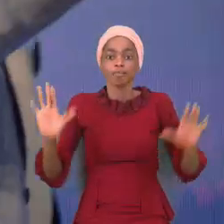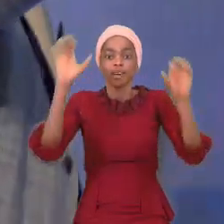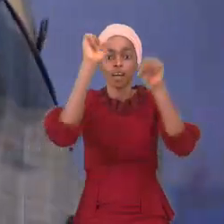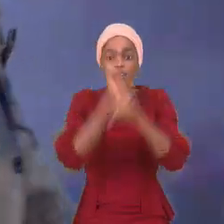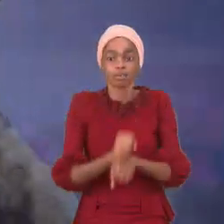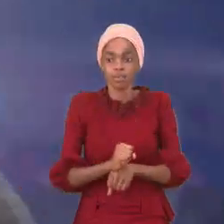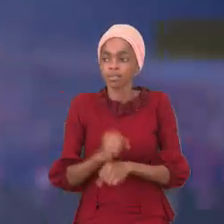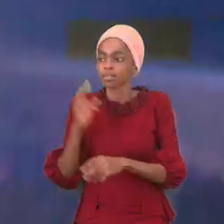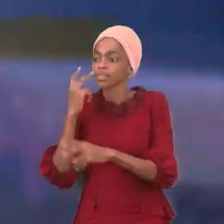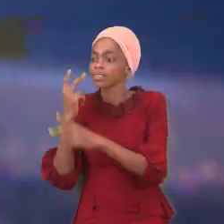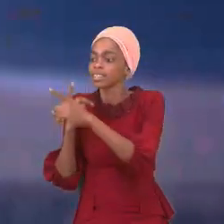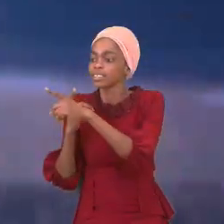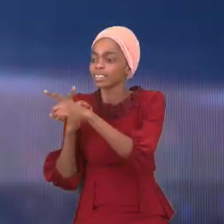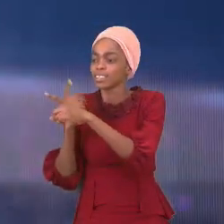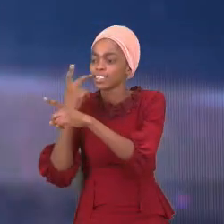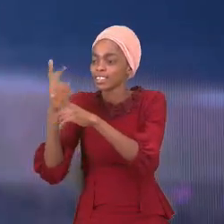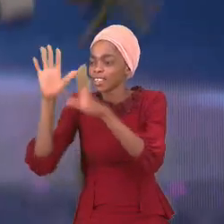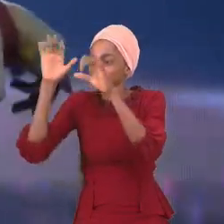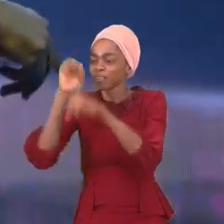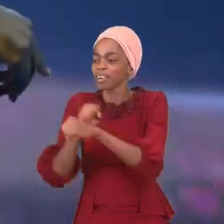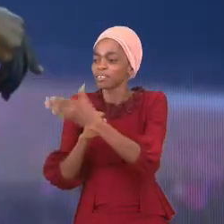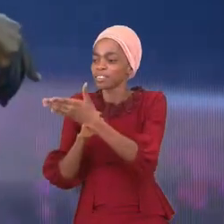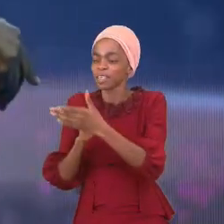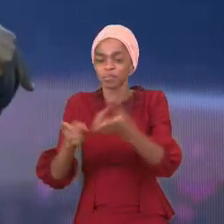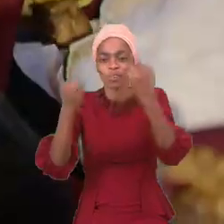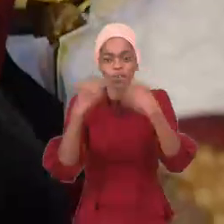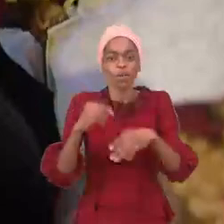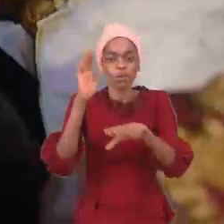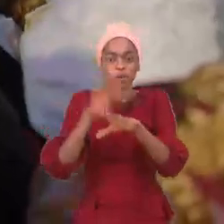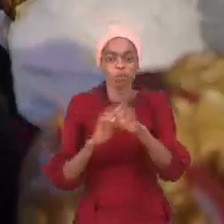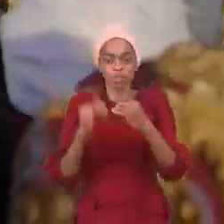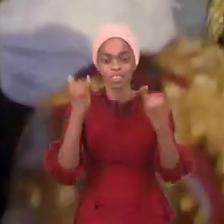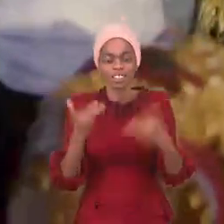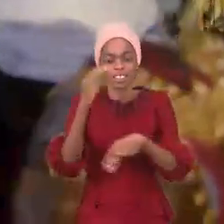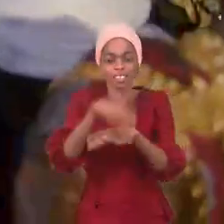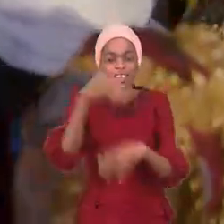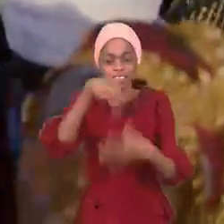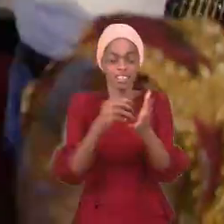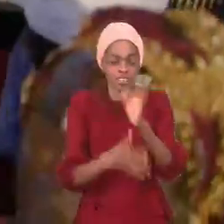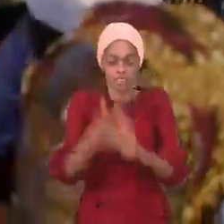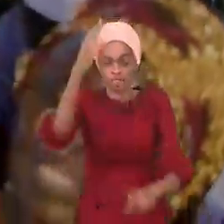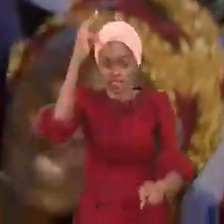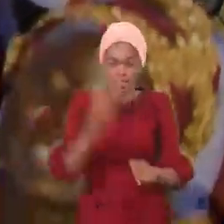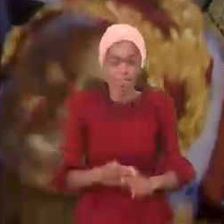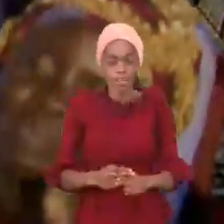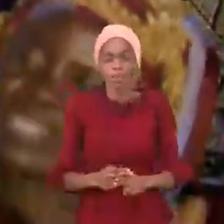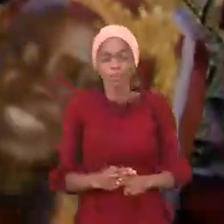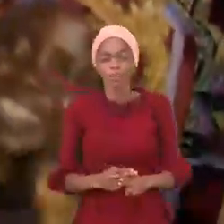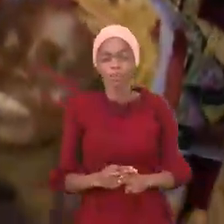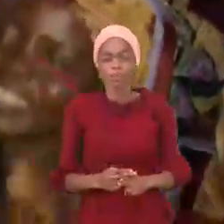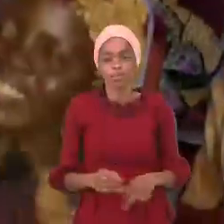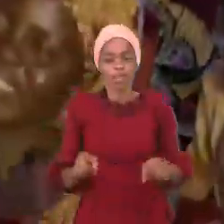what? Look at that. Signs and wonders coming upon you there tonight in Jesus' name. As